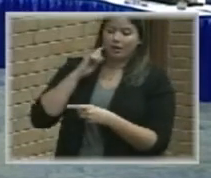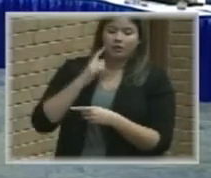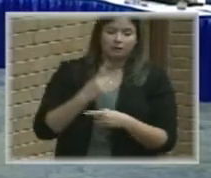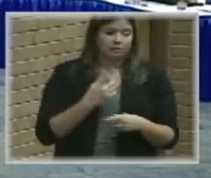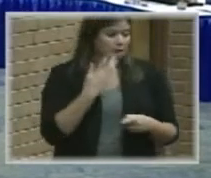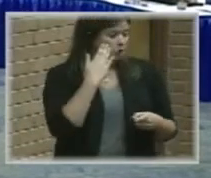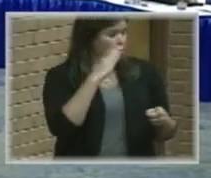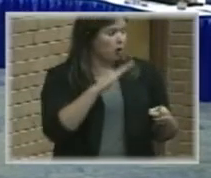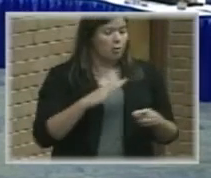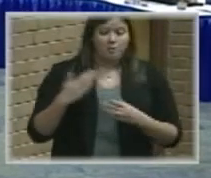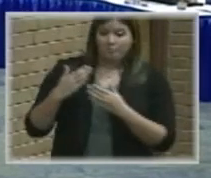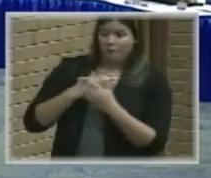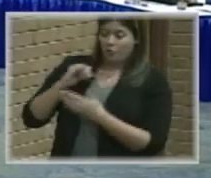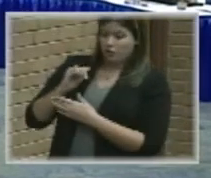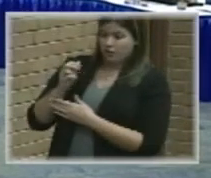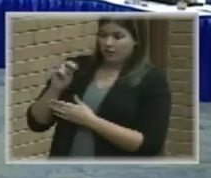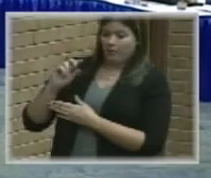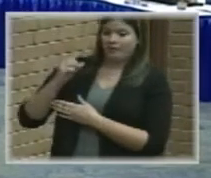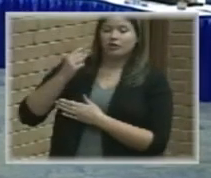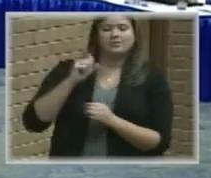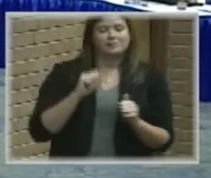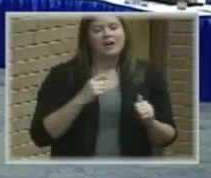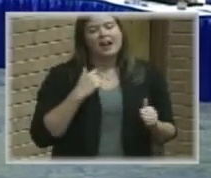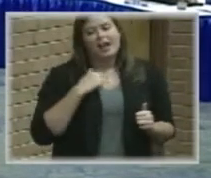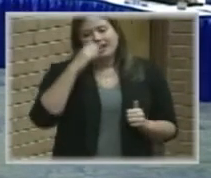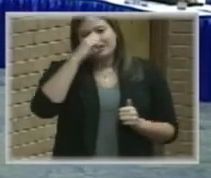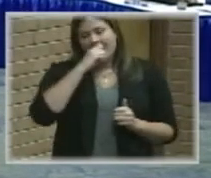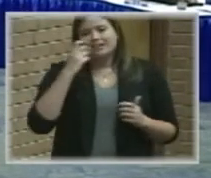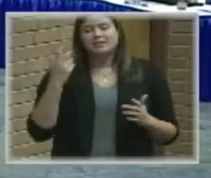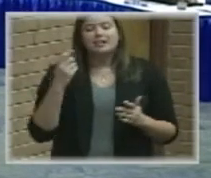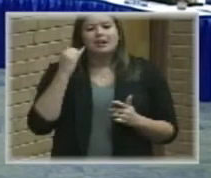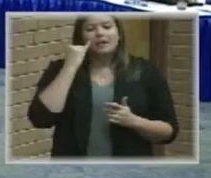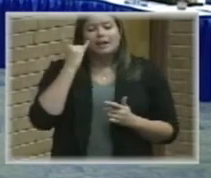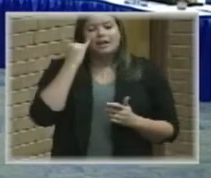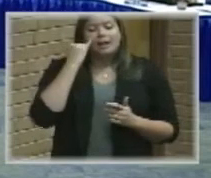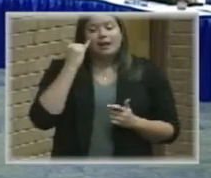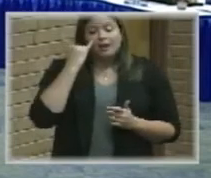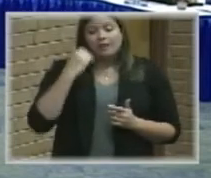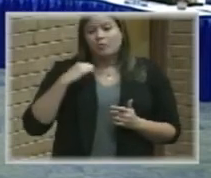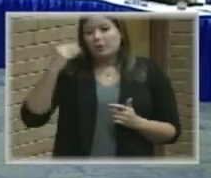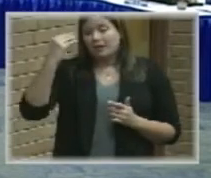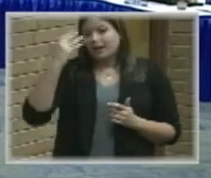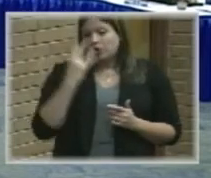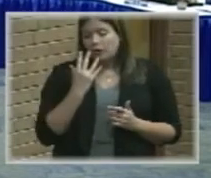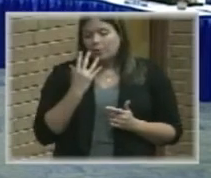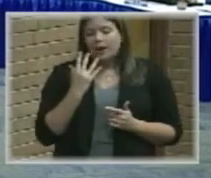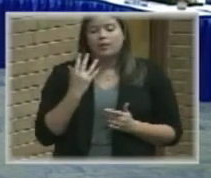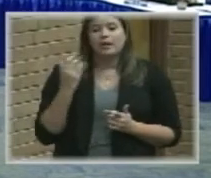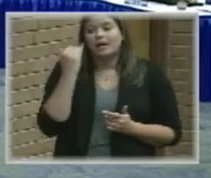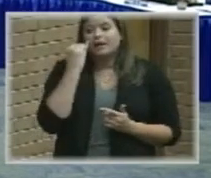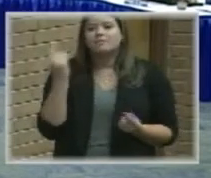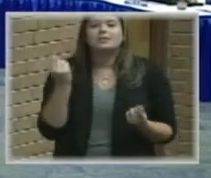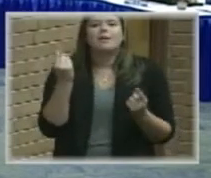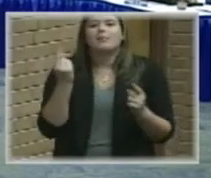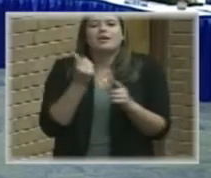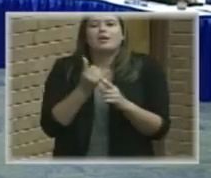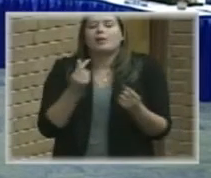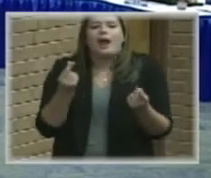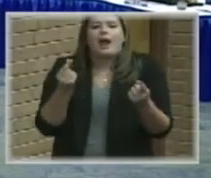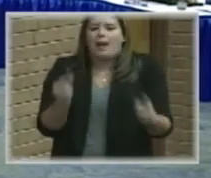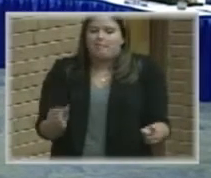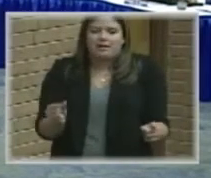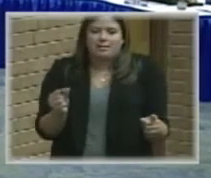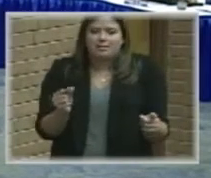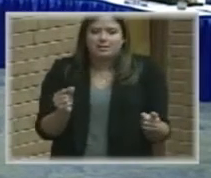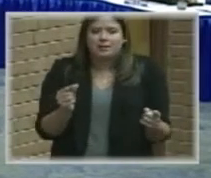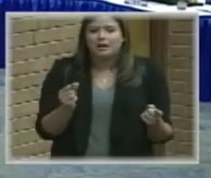Sometime before January. But we will. But I guess the issue is if we hear about it before, if something happens, and that would seem to be the